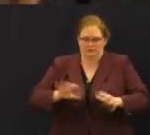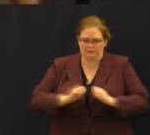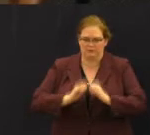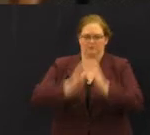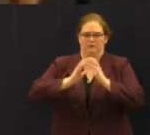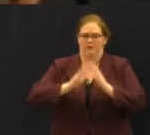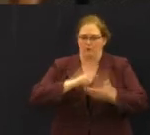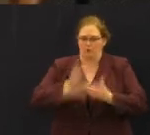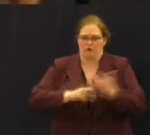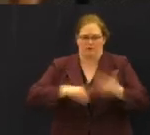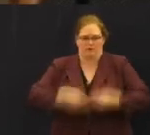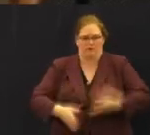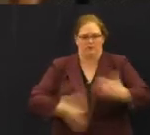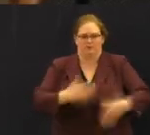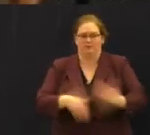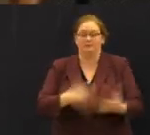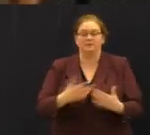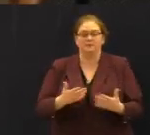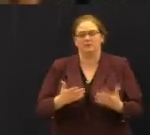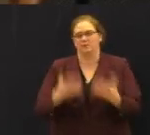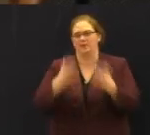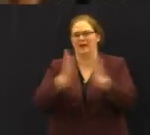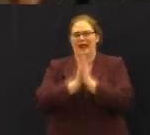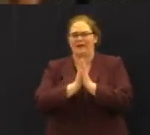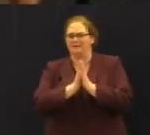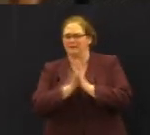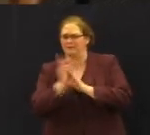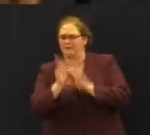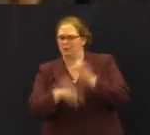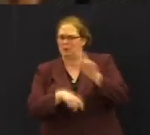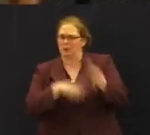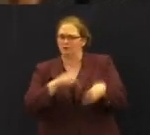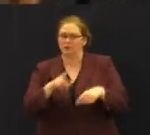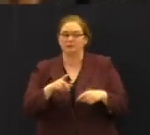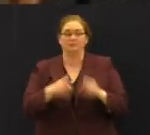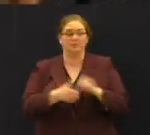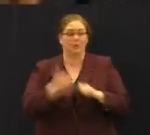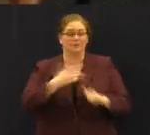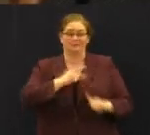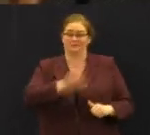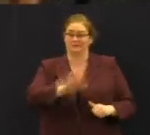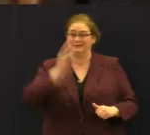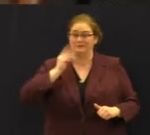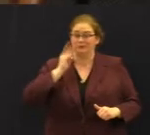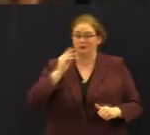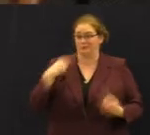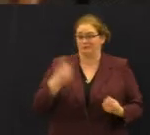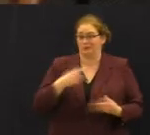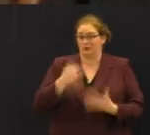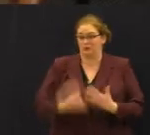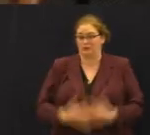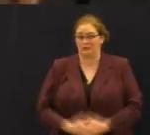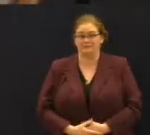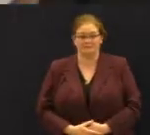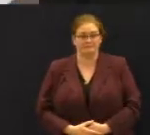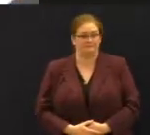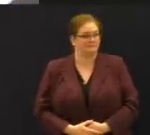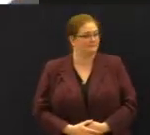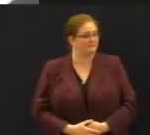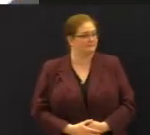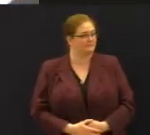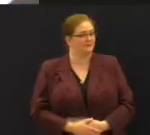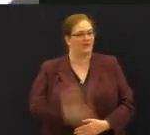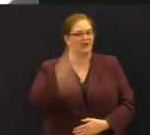running. And so we just want to ask them a couple of questions, mainly about their experience with this project. So we see